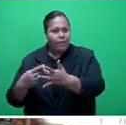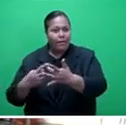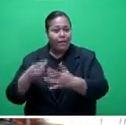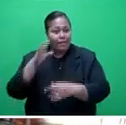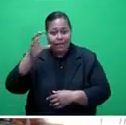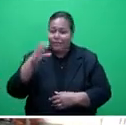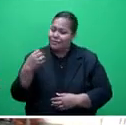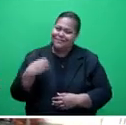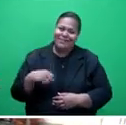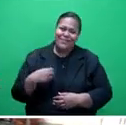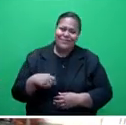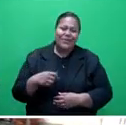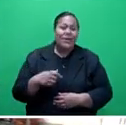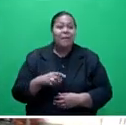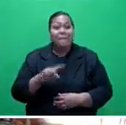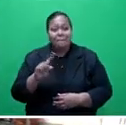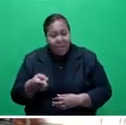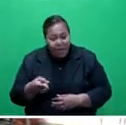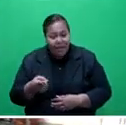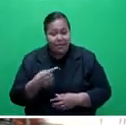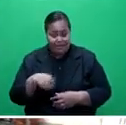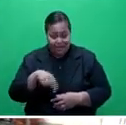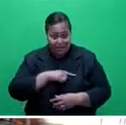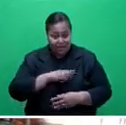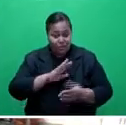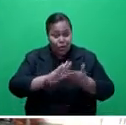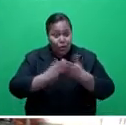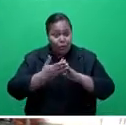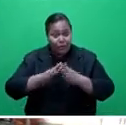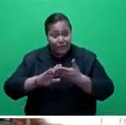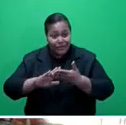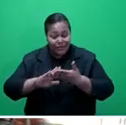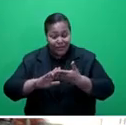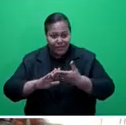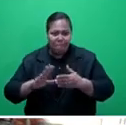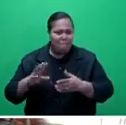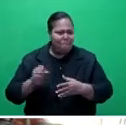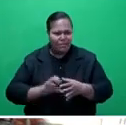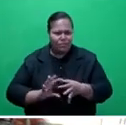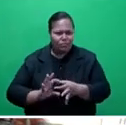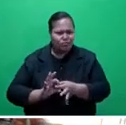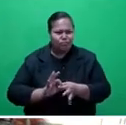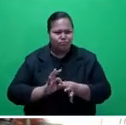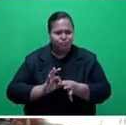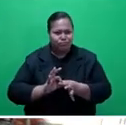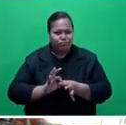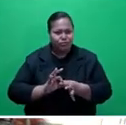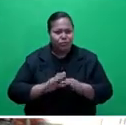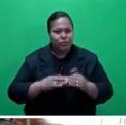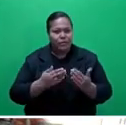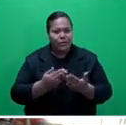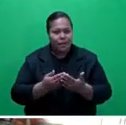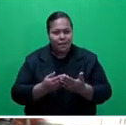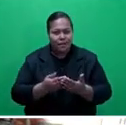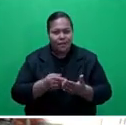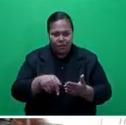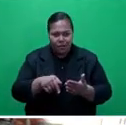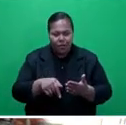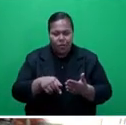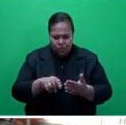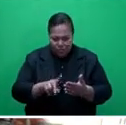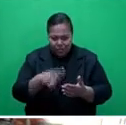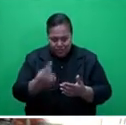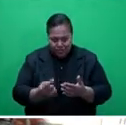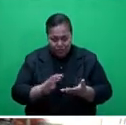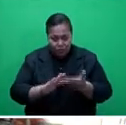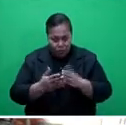and until our community is welded together and finds itself in a position where it can